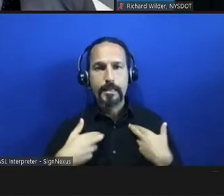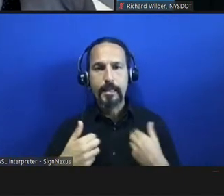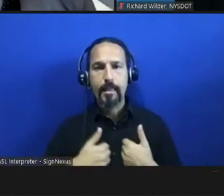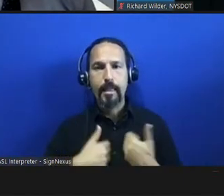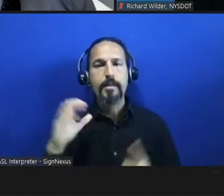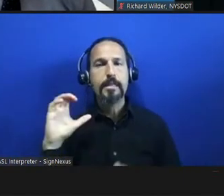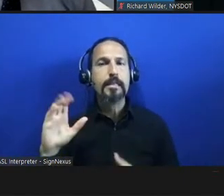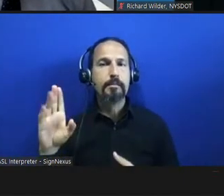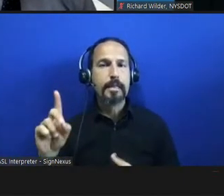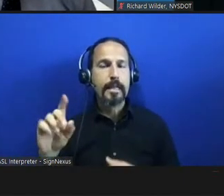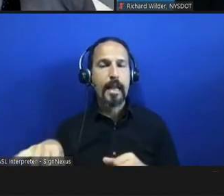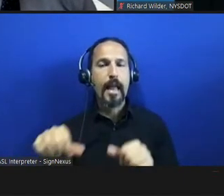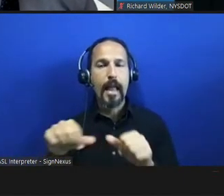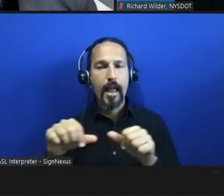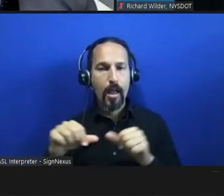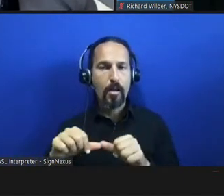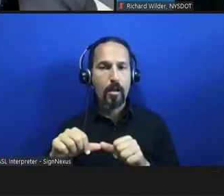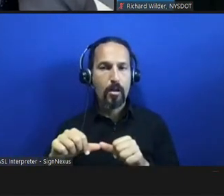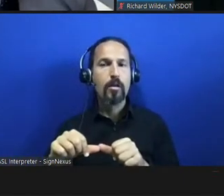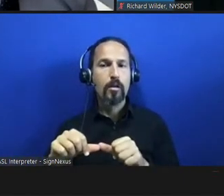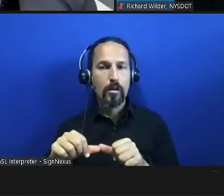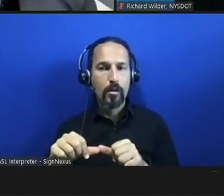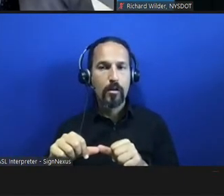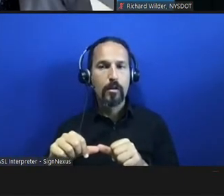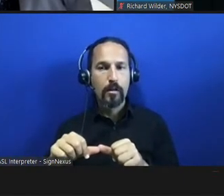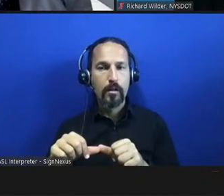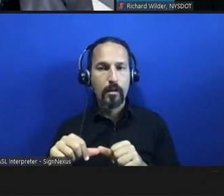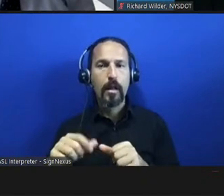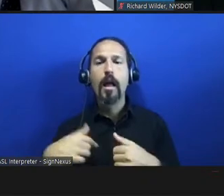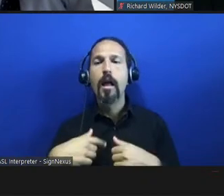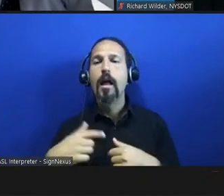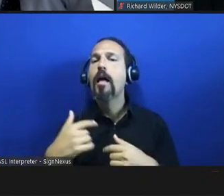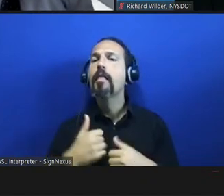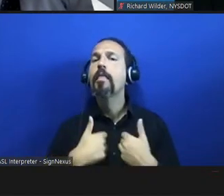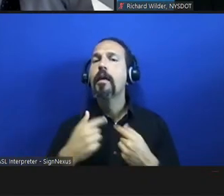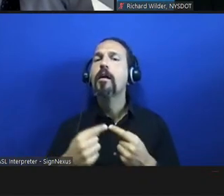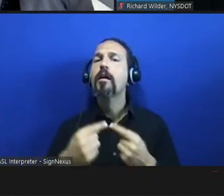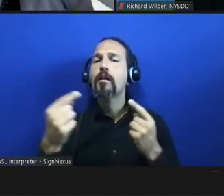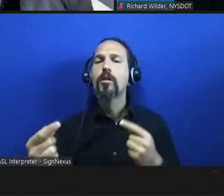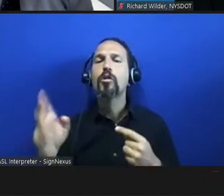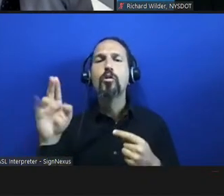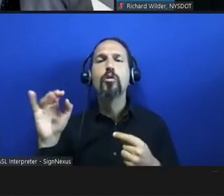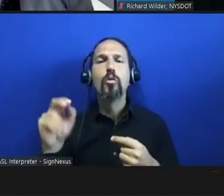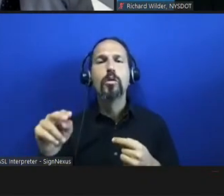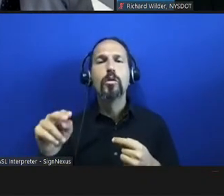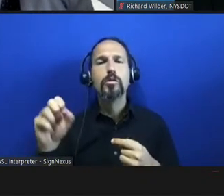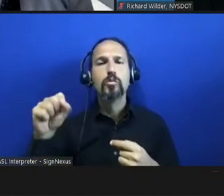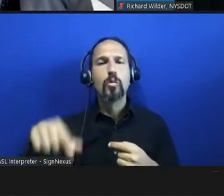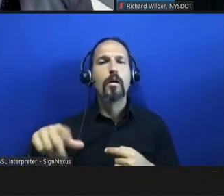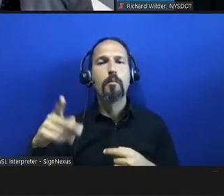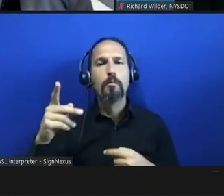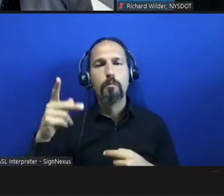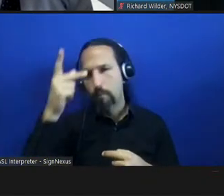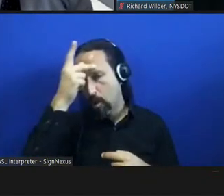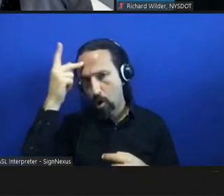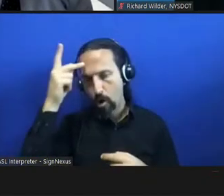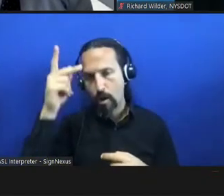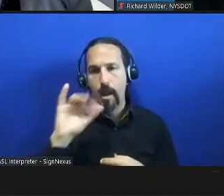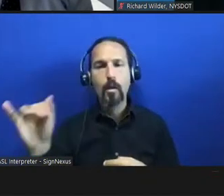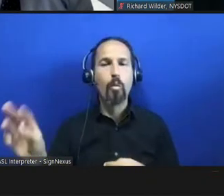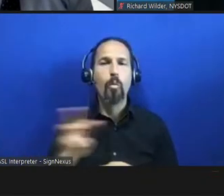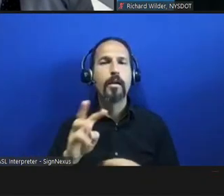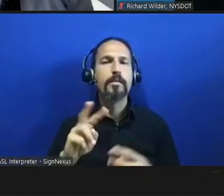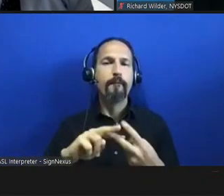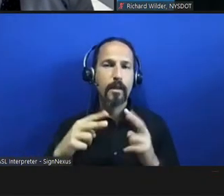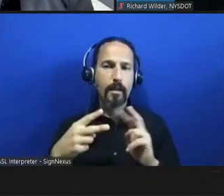in the CBD area or what will be the CBD area I live adjacent to Union Square Park and I previously lived in the West Village which would also be included